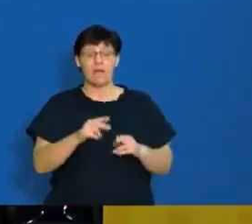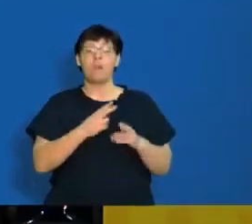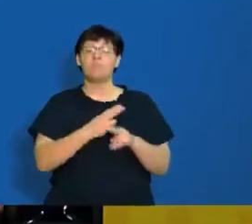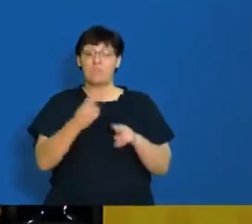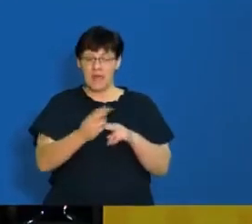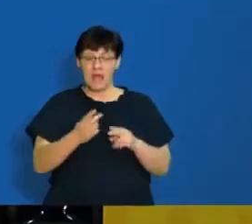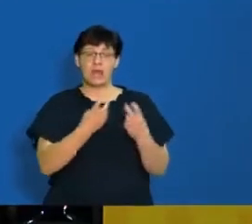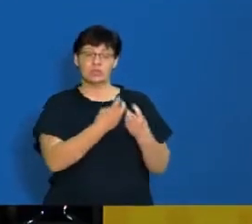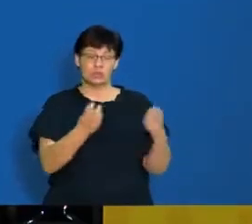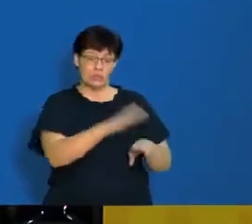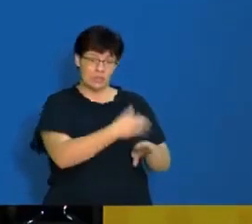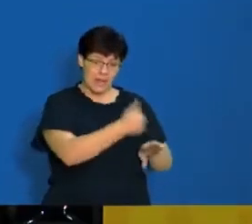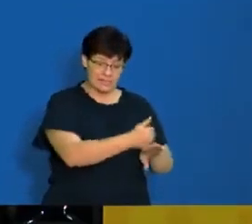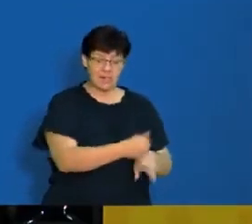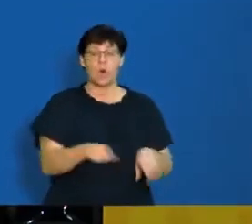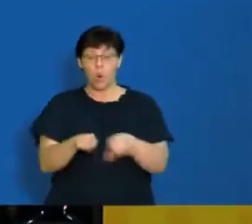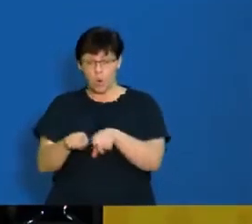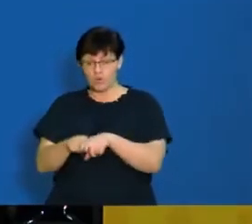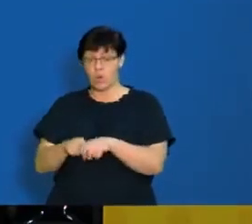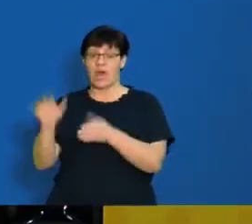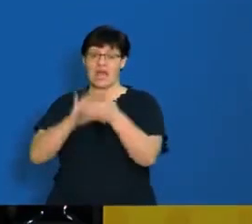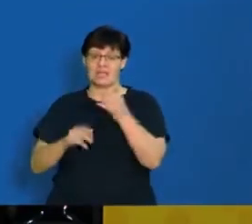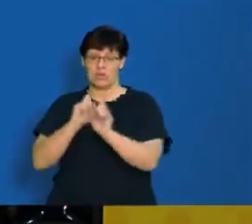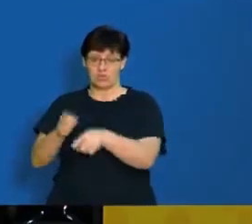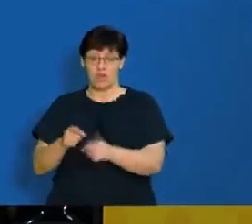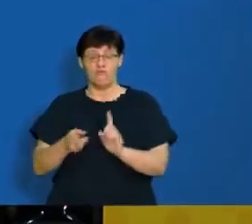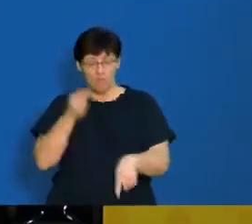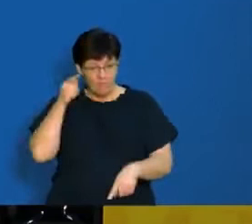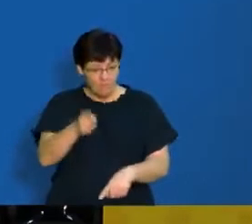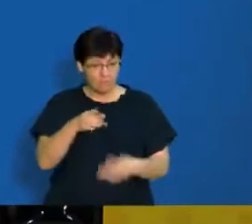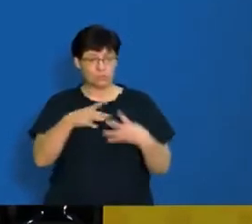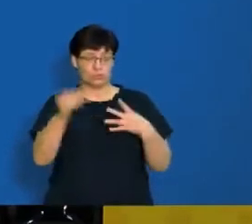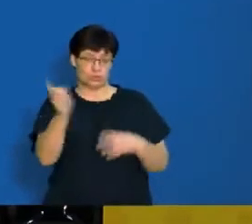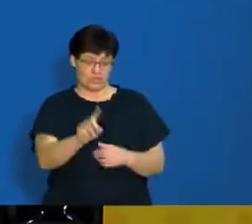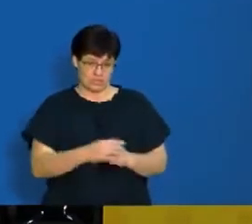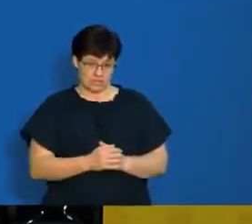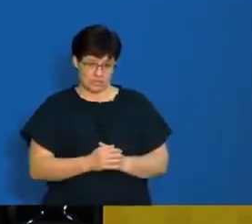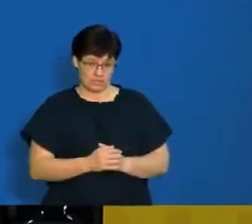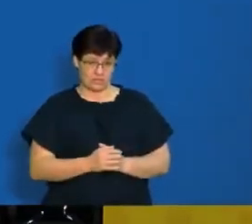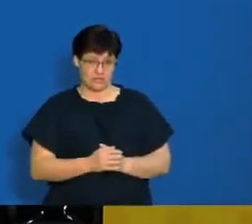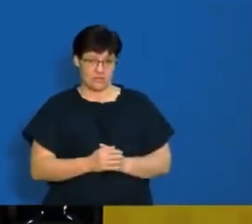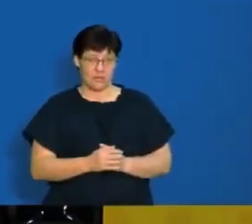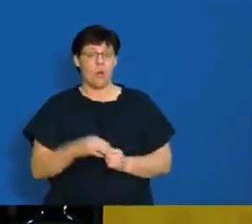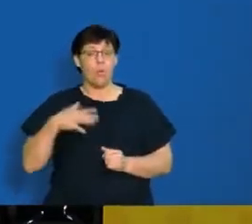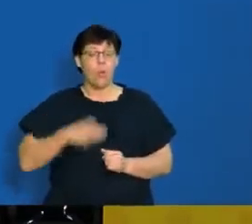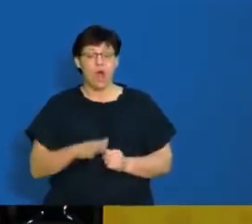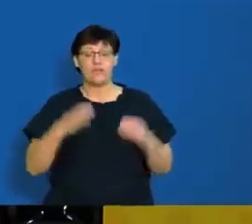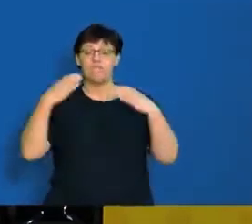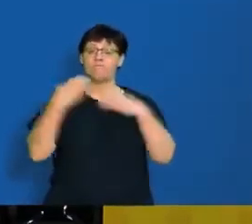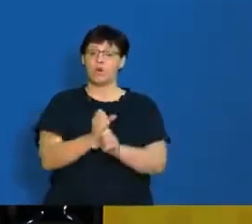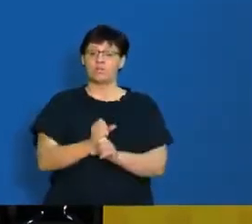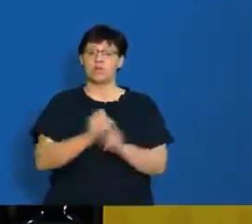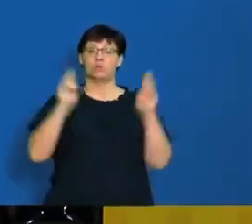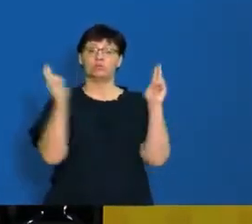both the source-based and the essay questions from that section. You do not want to only focus on